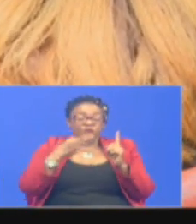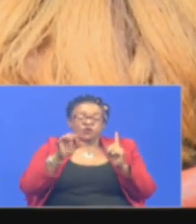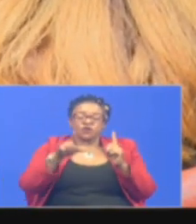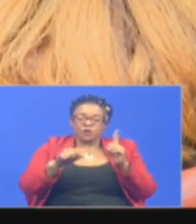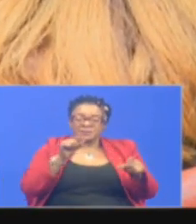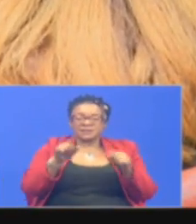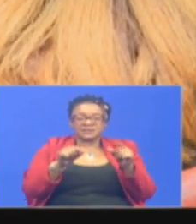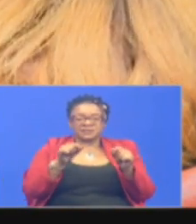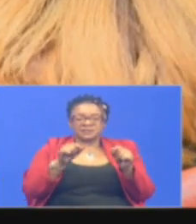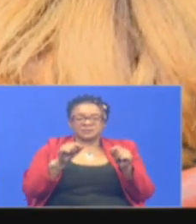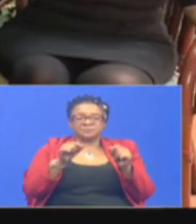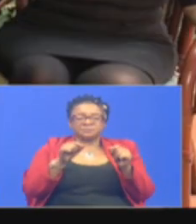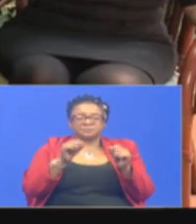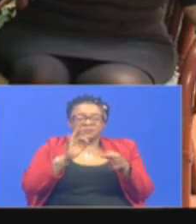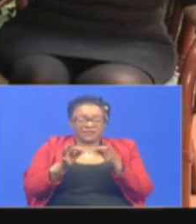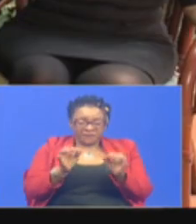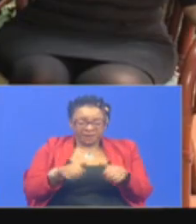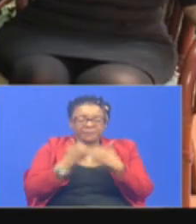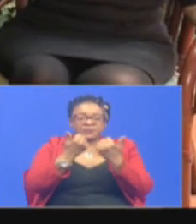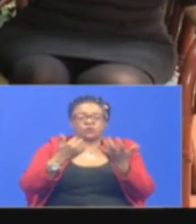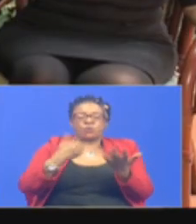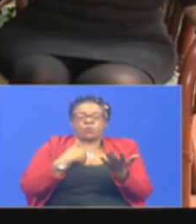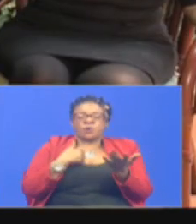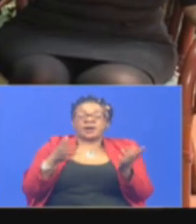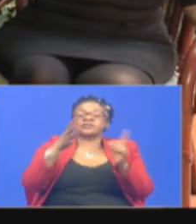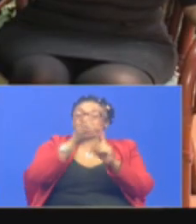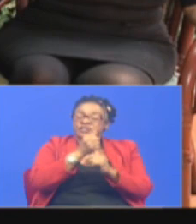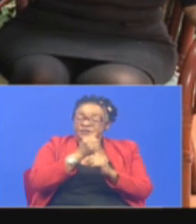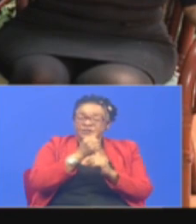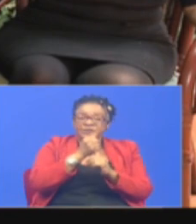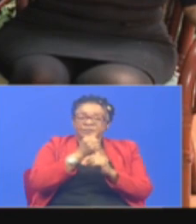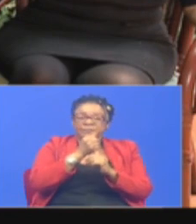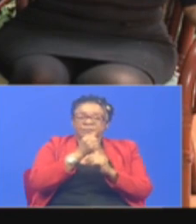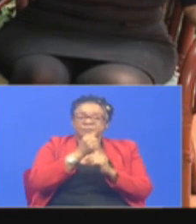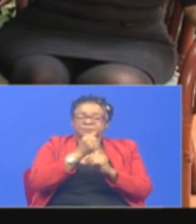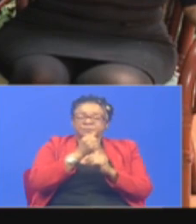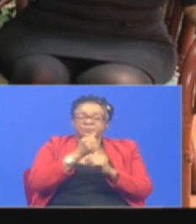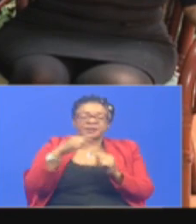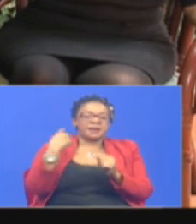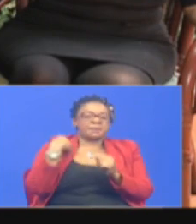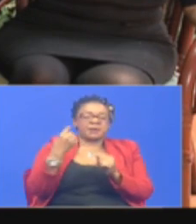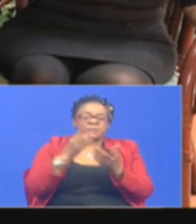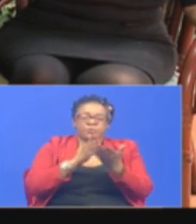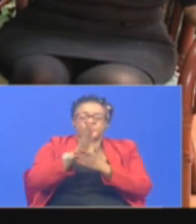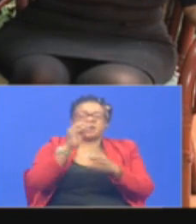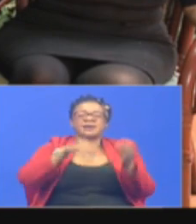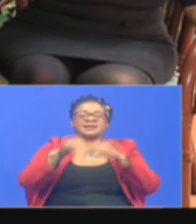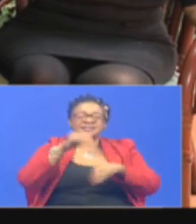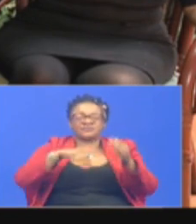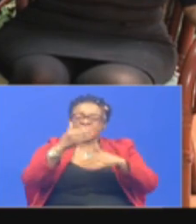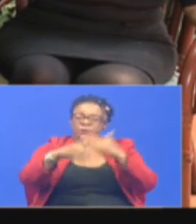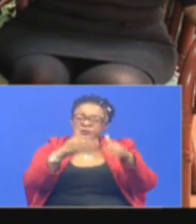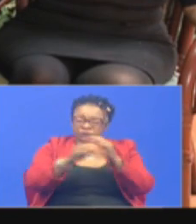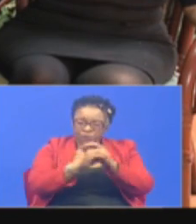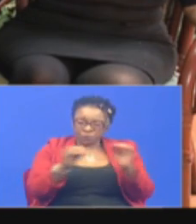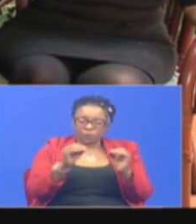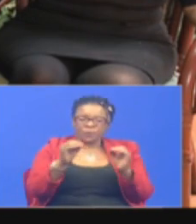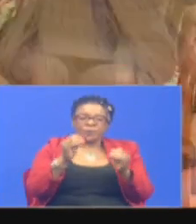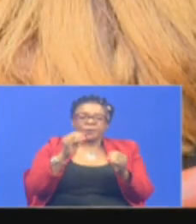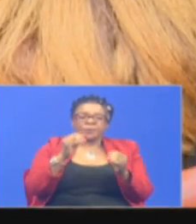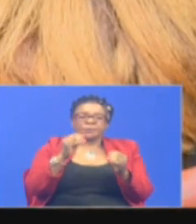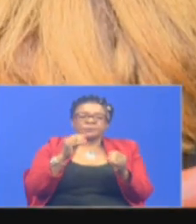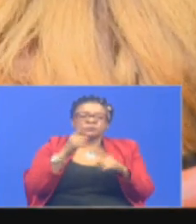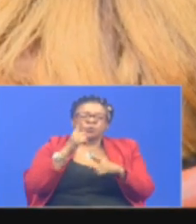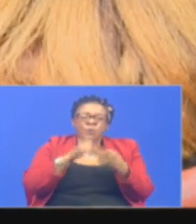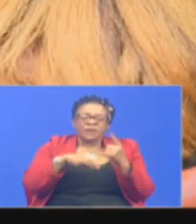nominating in the event we do not achieve the threshold through the elective process, having done all we can. But what